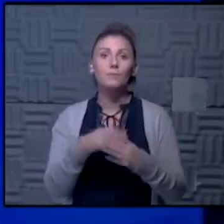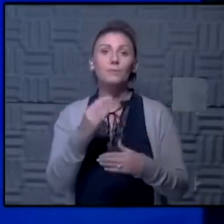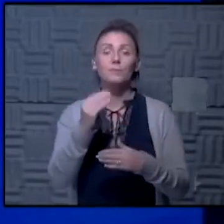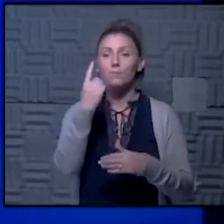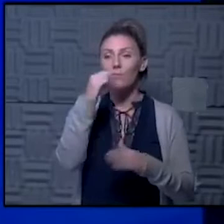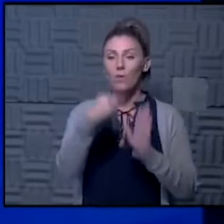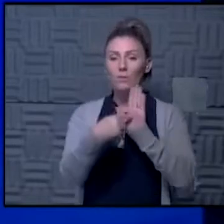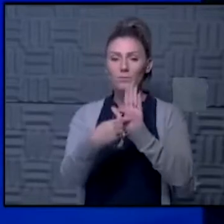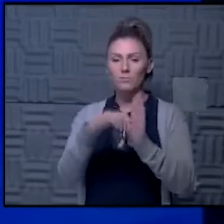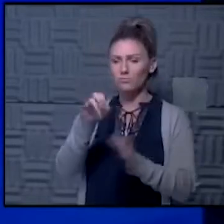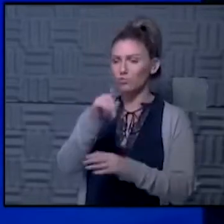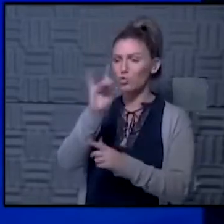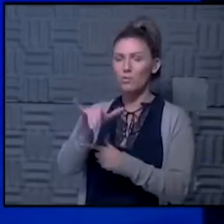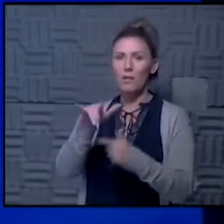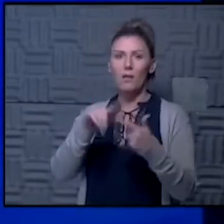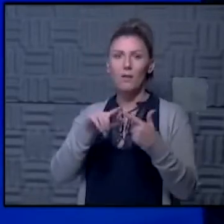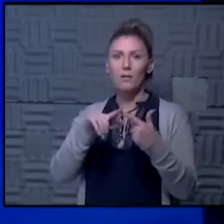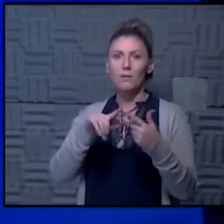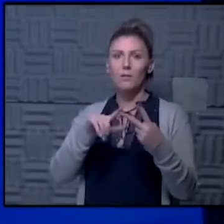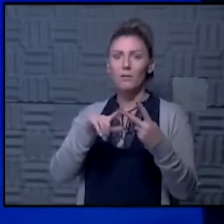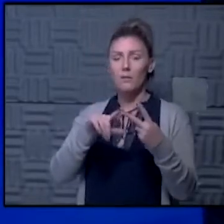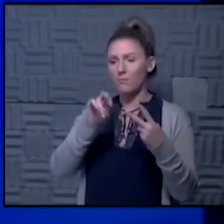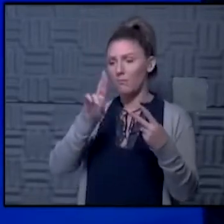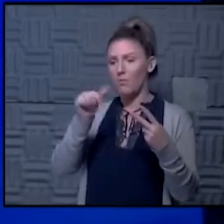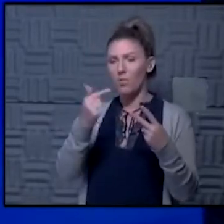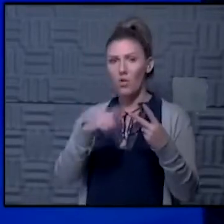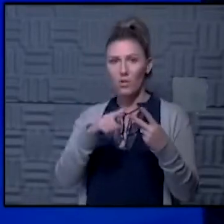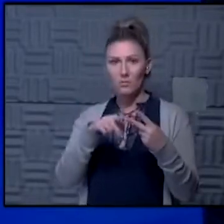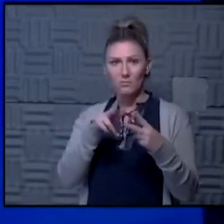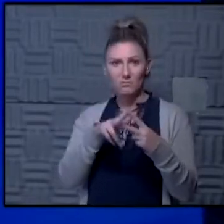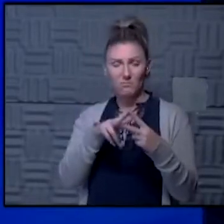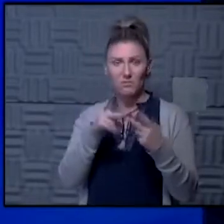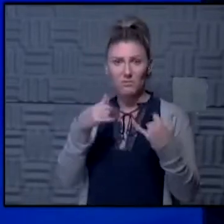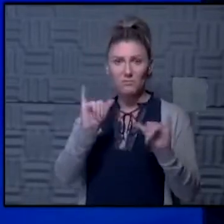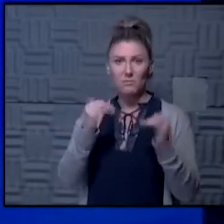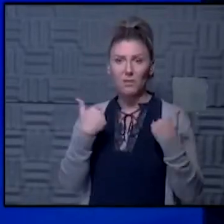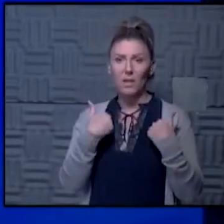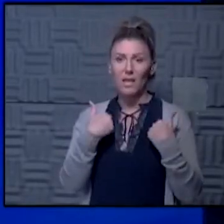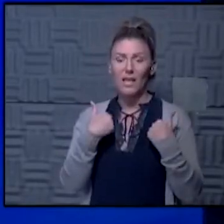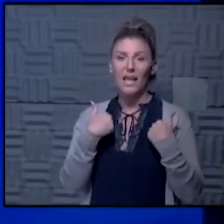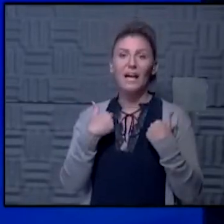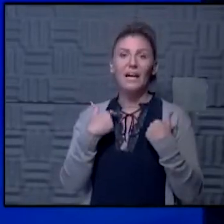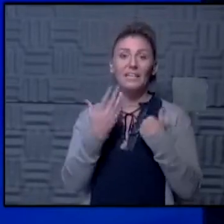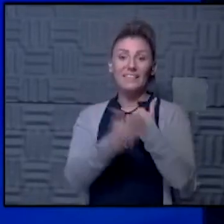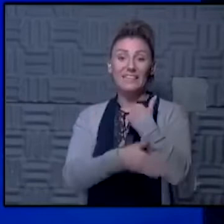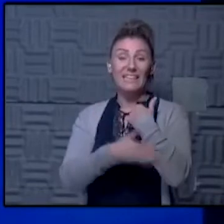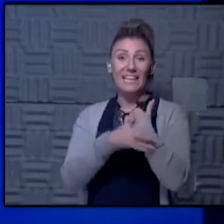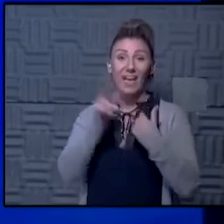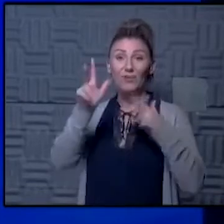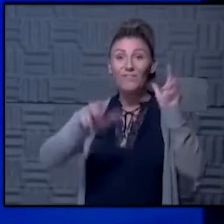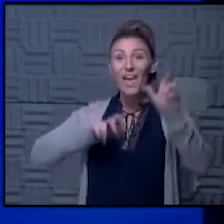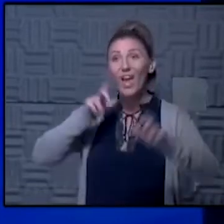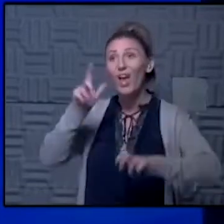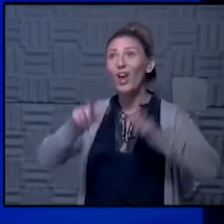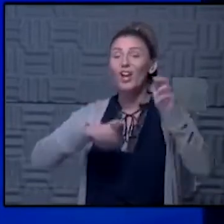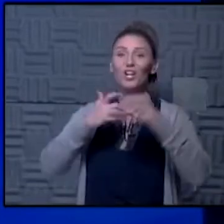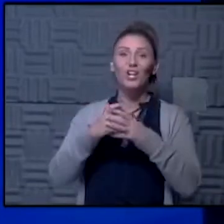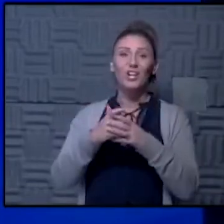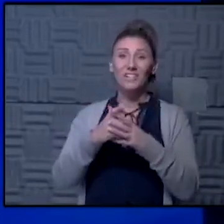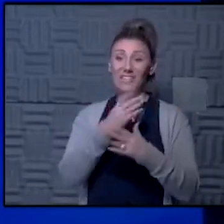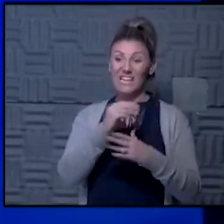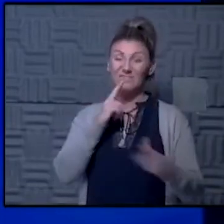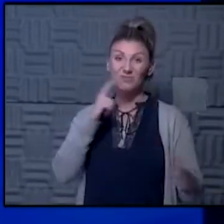in July and August we were still having county fairs in some rural areas, and of course those